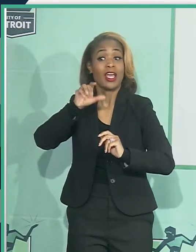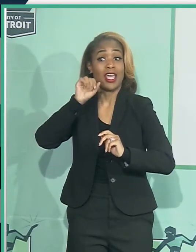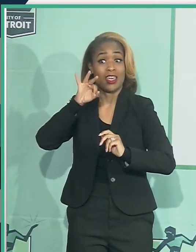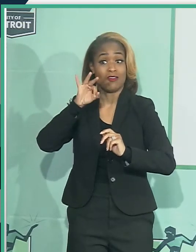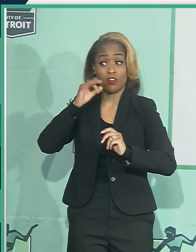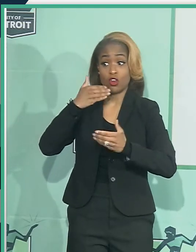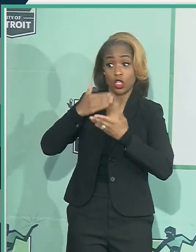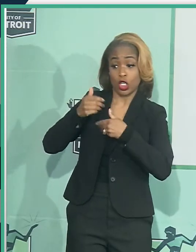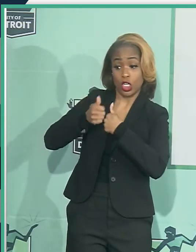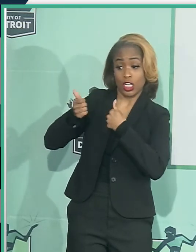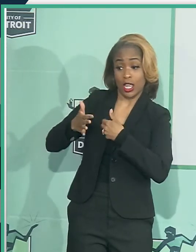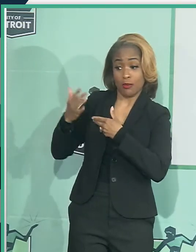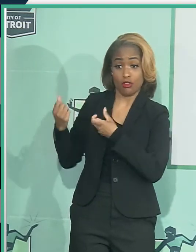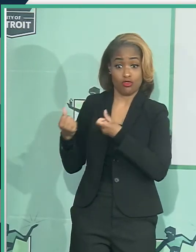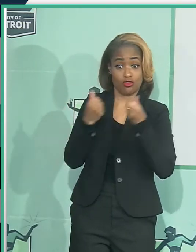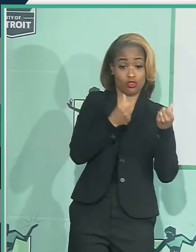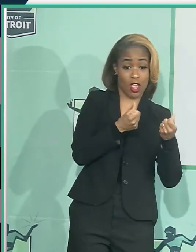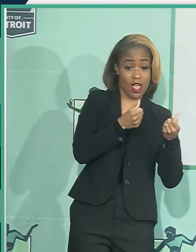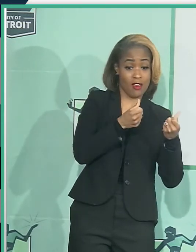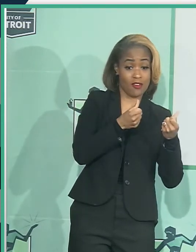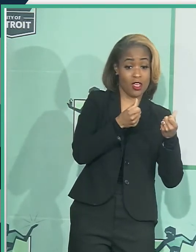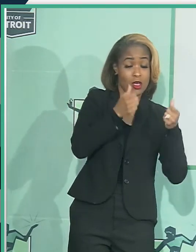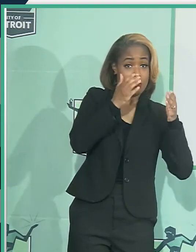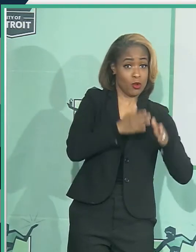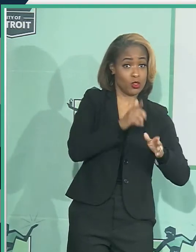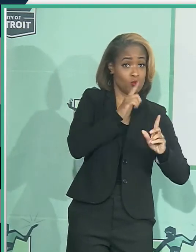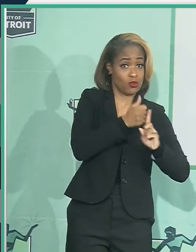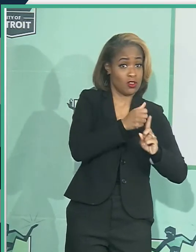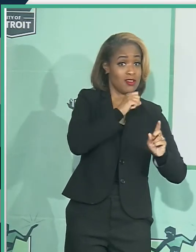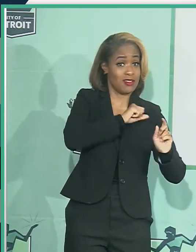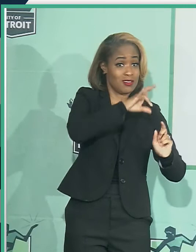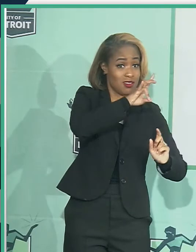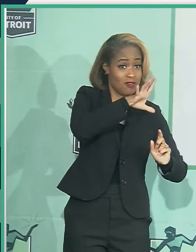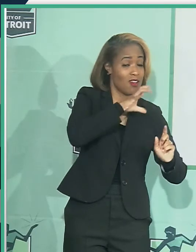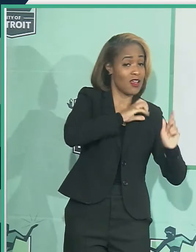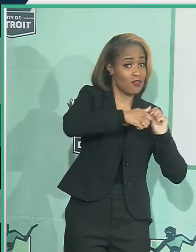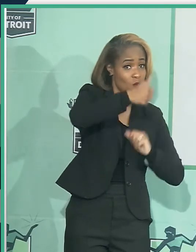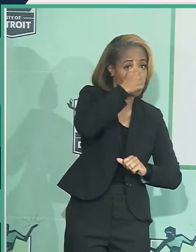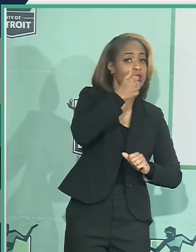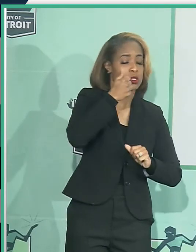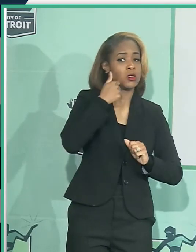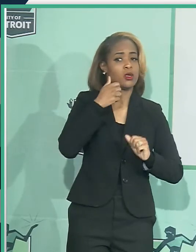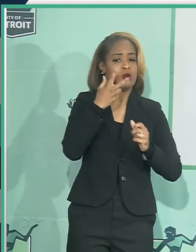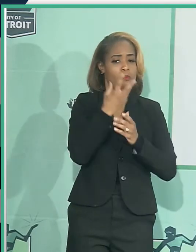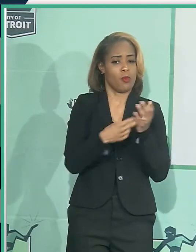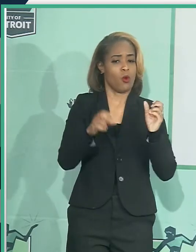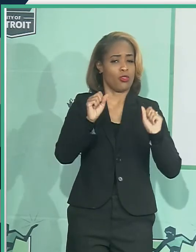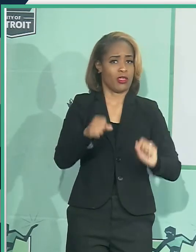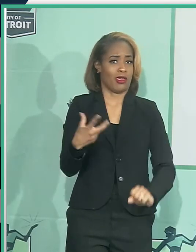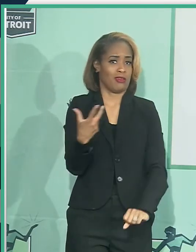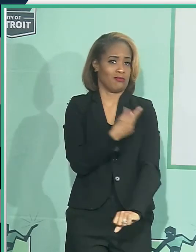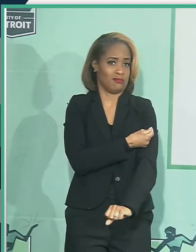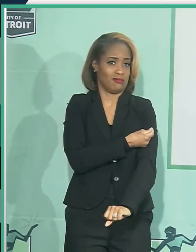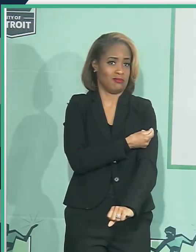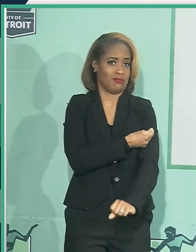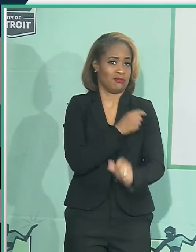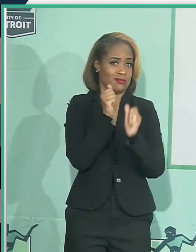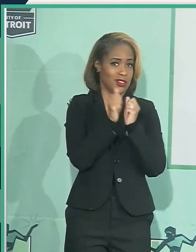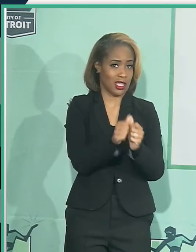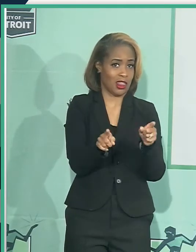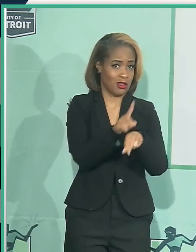with them, and you can get to the front of the line. We think that's a reasonable way to go.